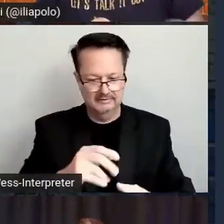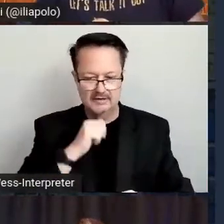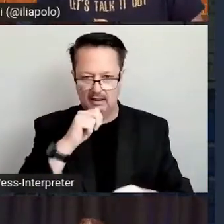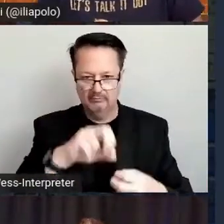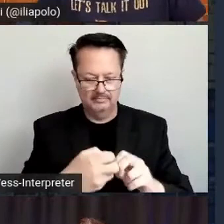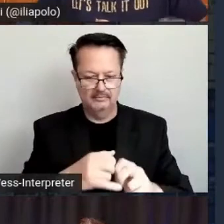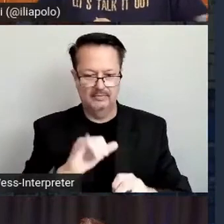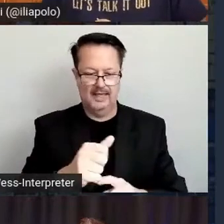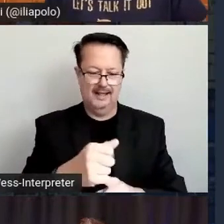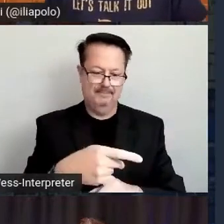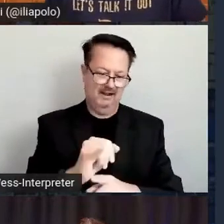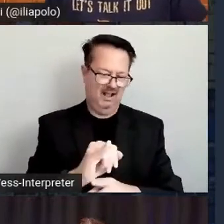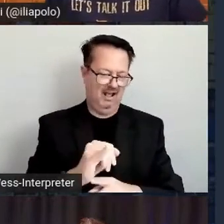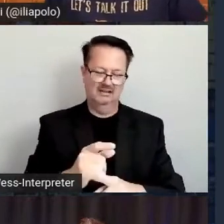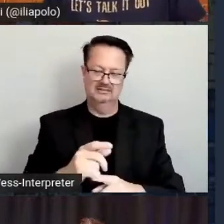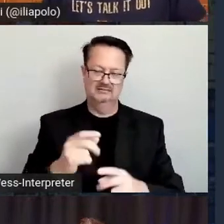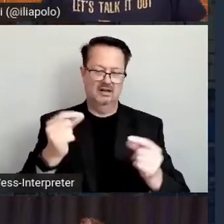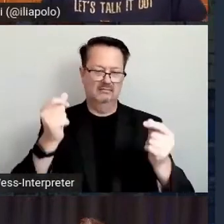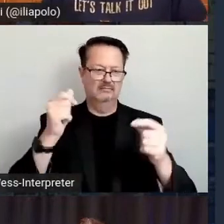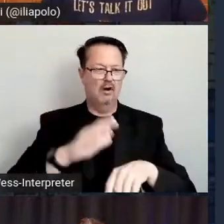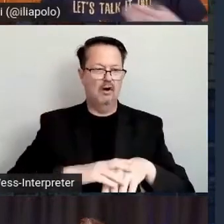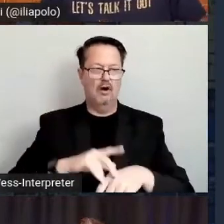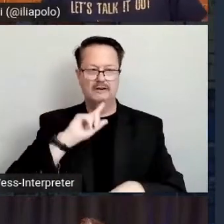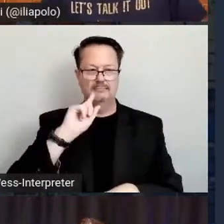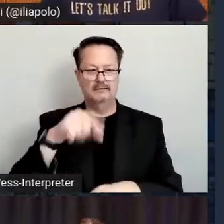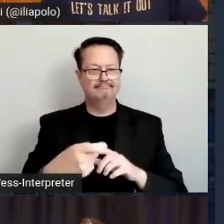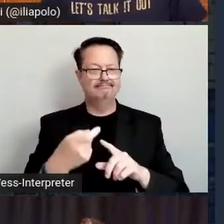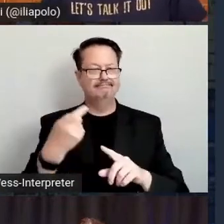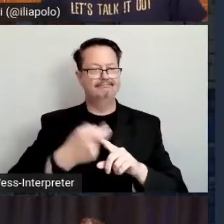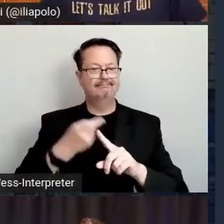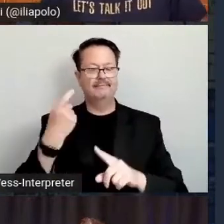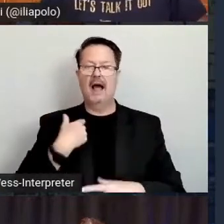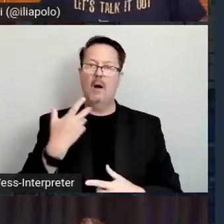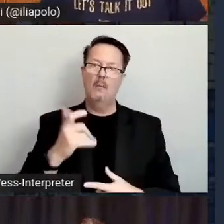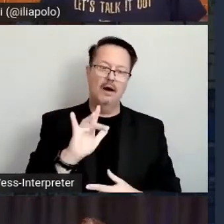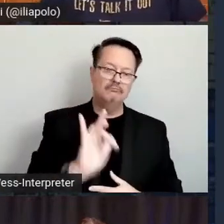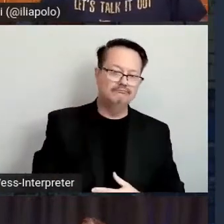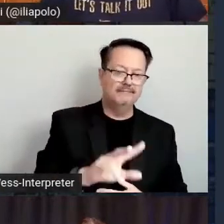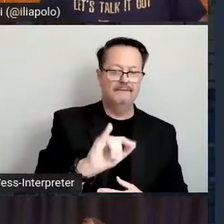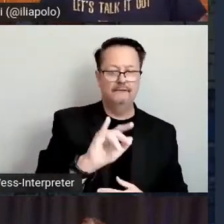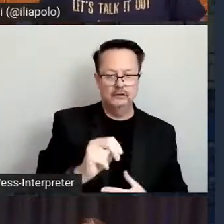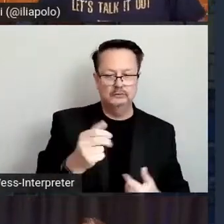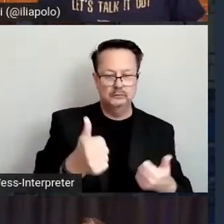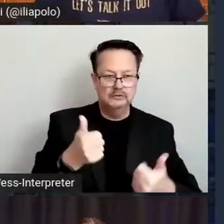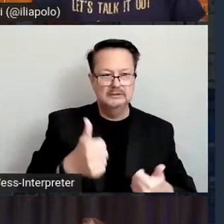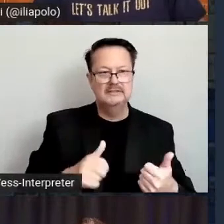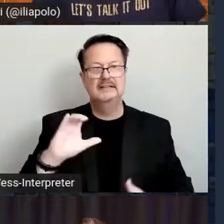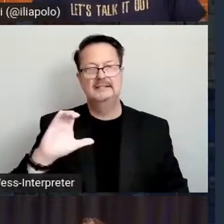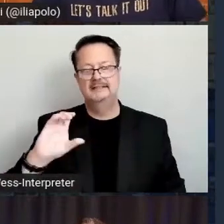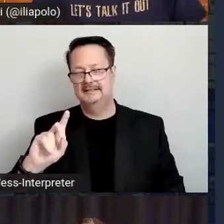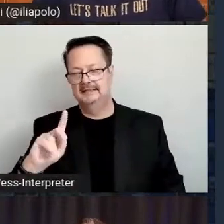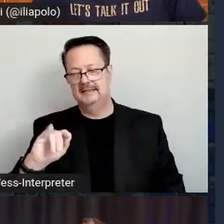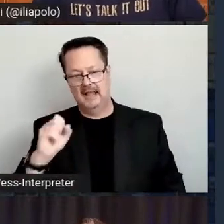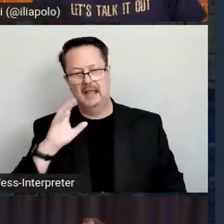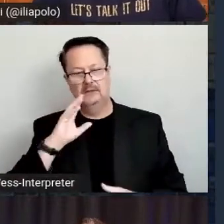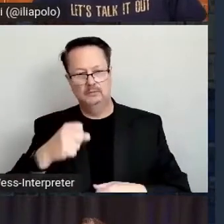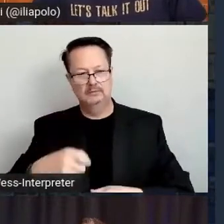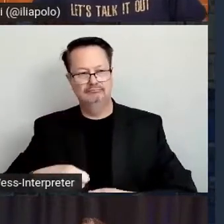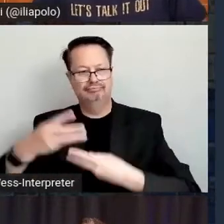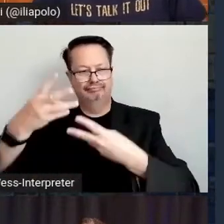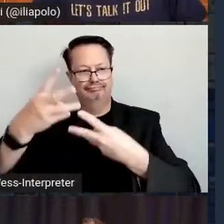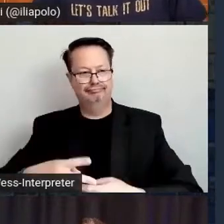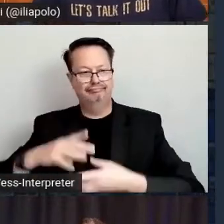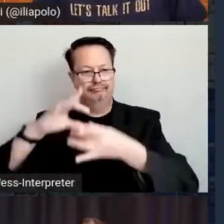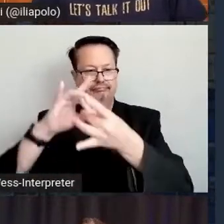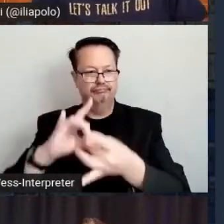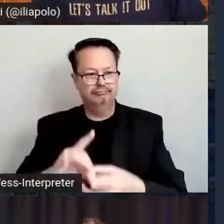just generated on demand. You can specify which Kubernetes version you want, and CDK8s will generate the code bindings for that